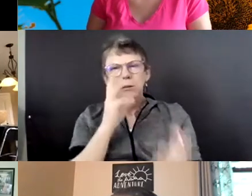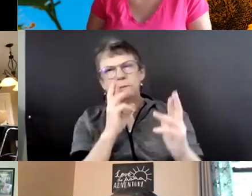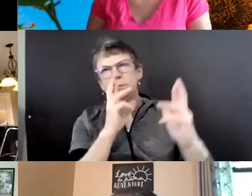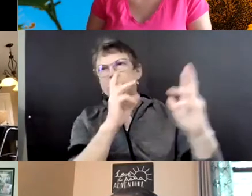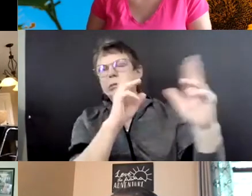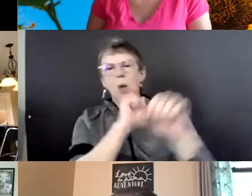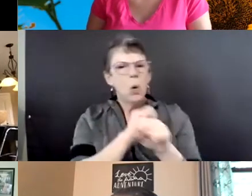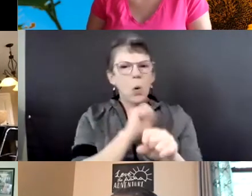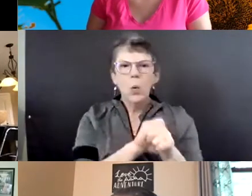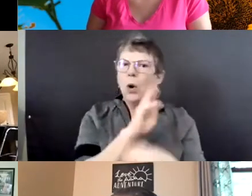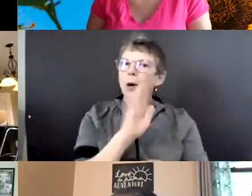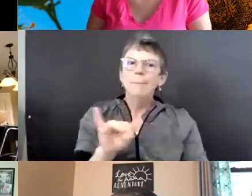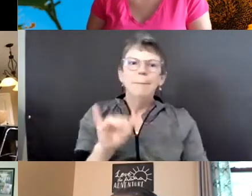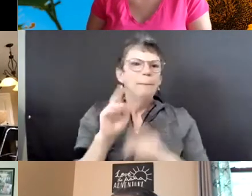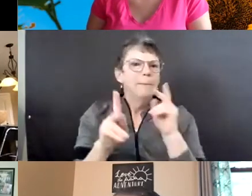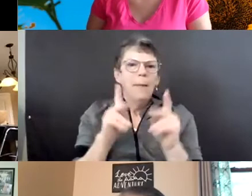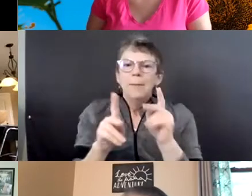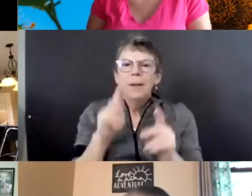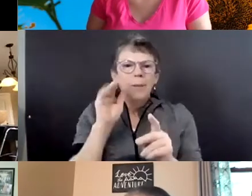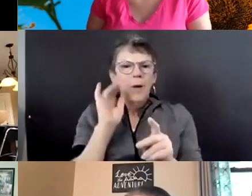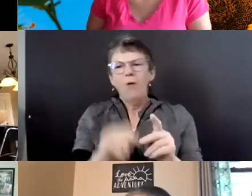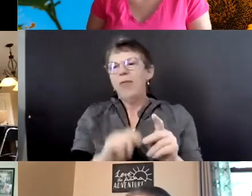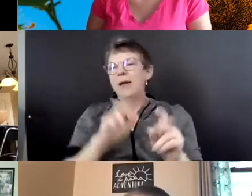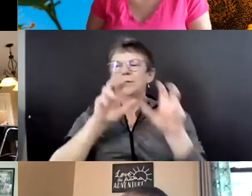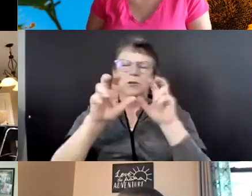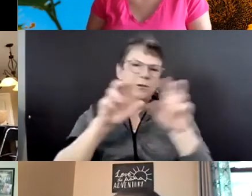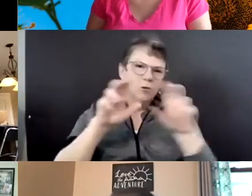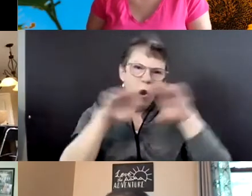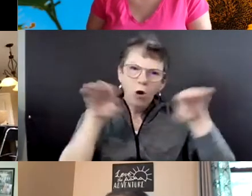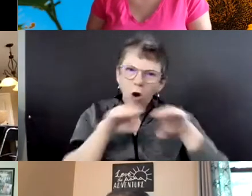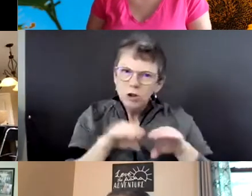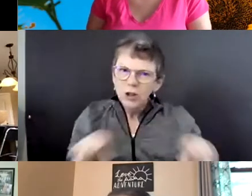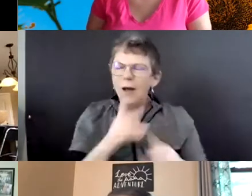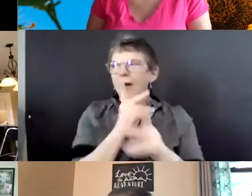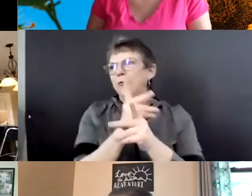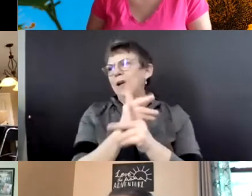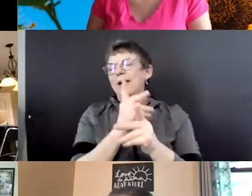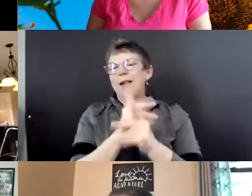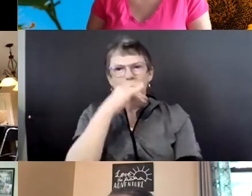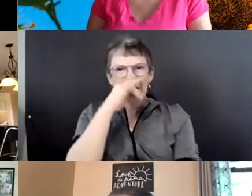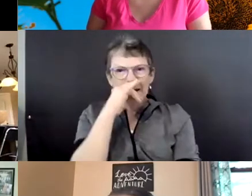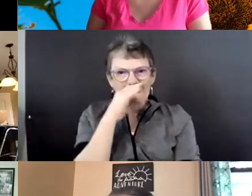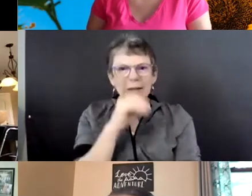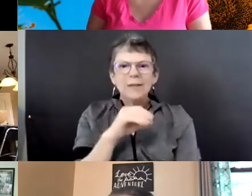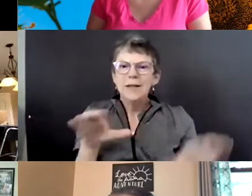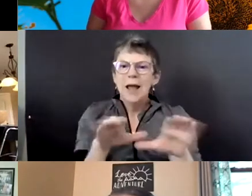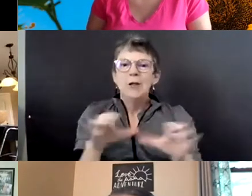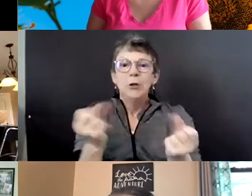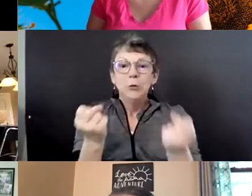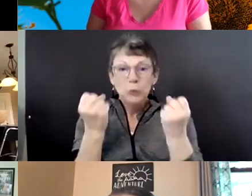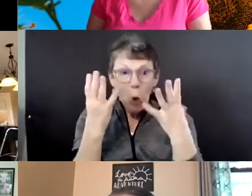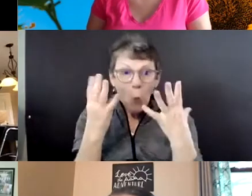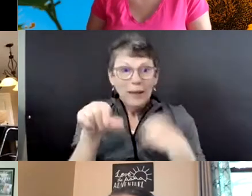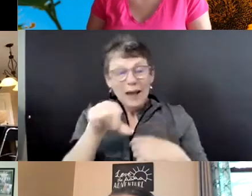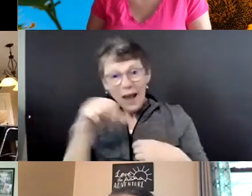by these workers, the folks who stock our shelves, who care for our children, and who do so many other tasks that are critical